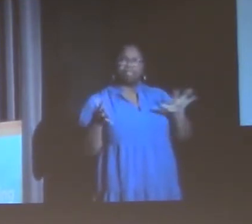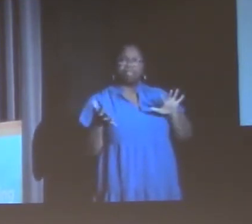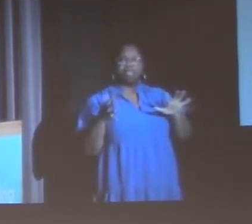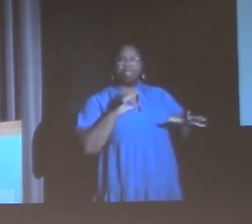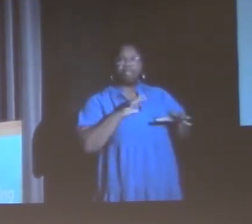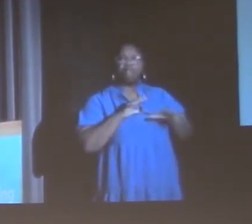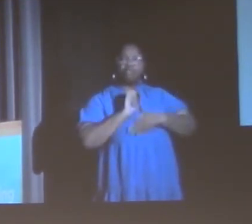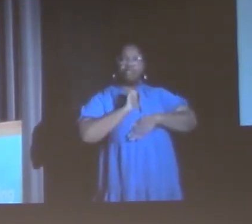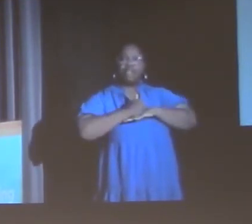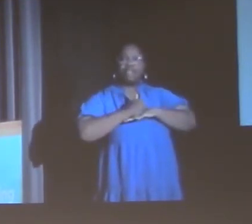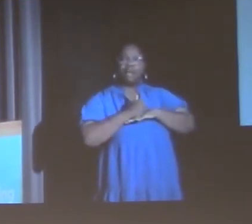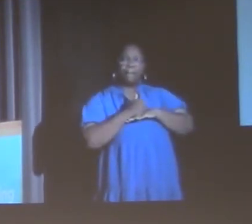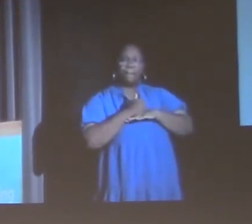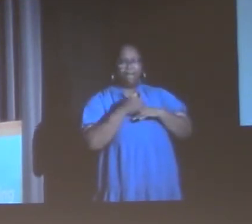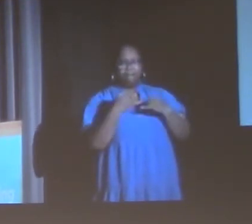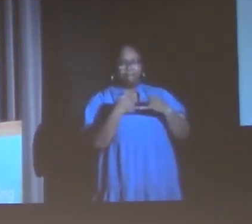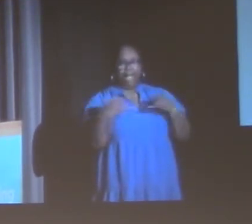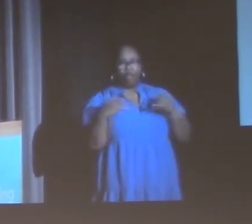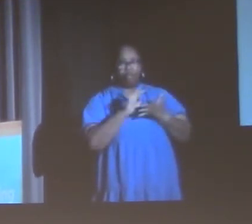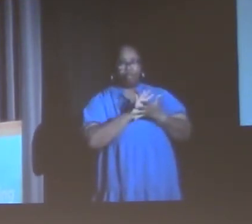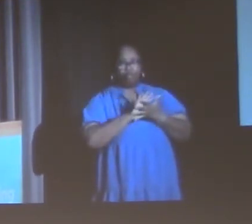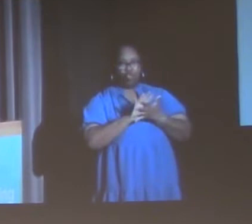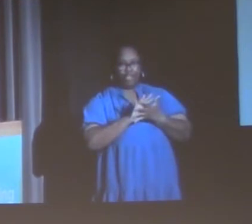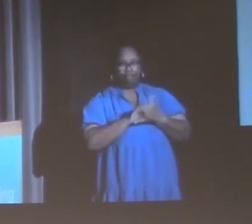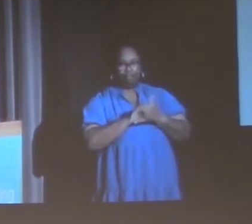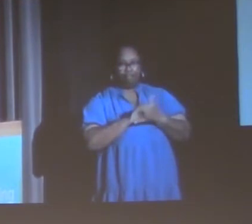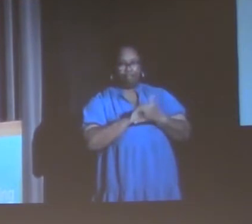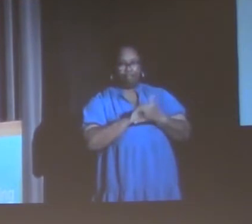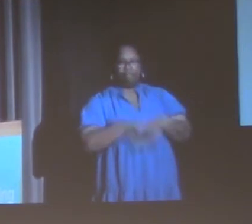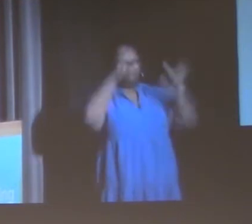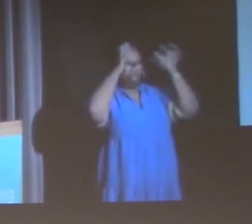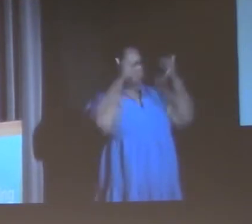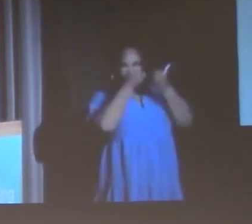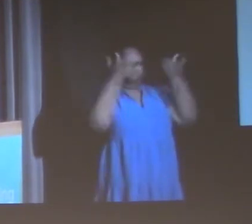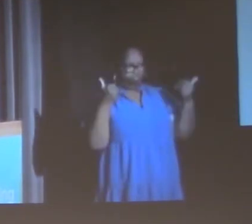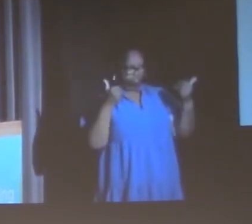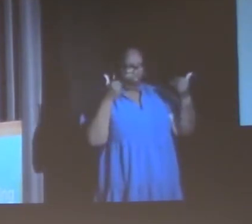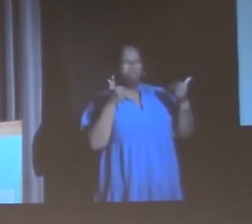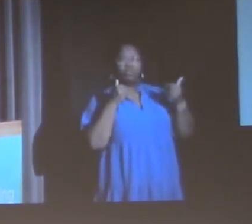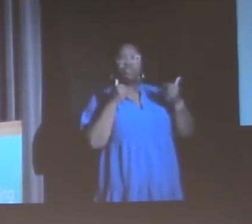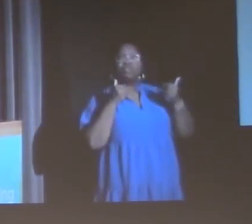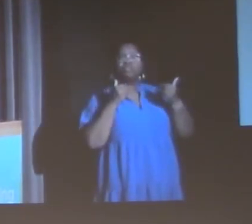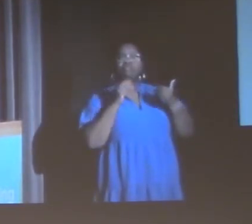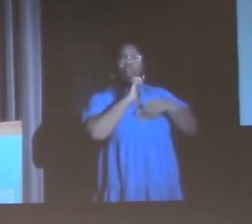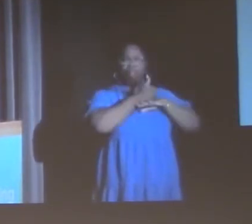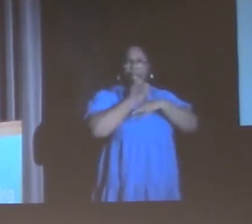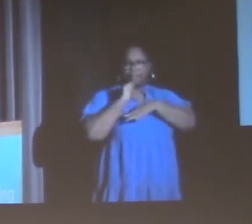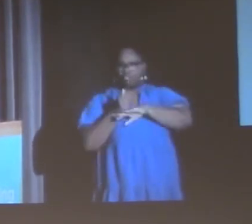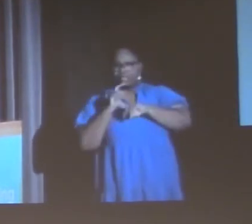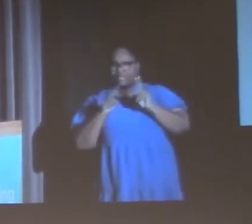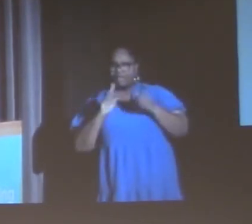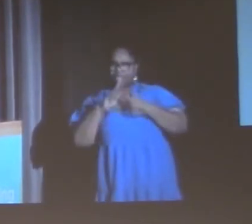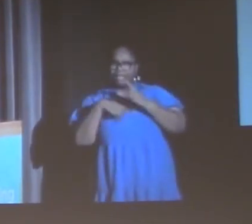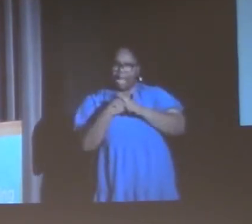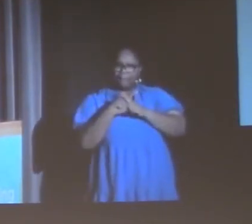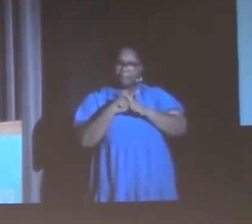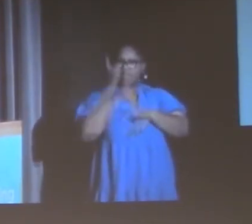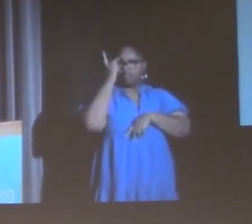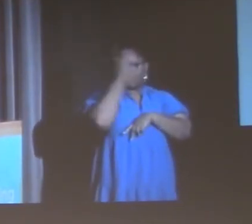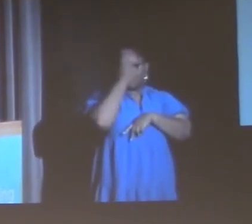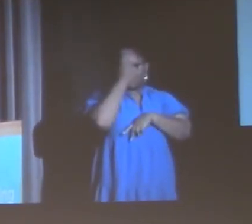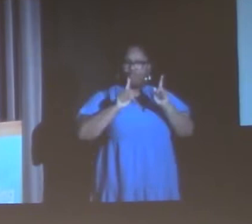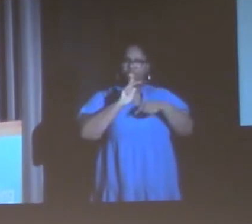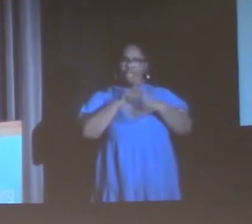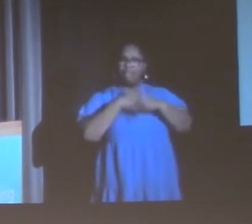boundaries and the kind of ideological divides that are being established between different kinds of prisons and different kinds of geographies. And I'm thinking about